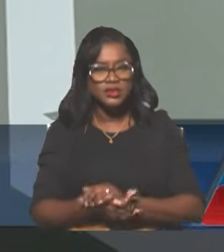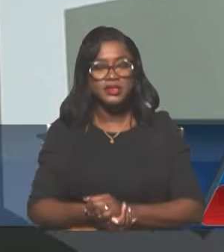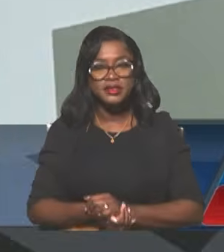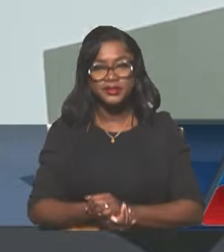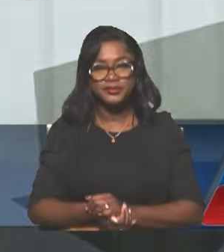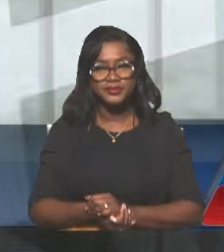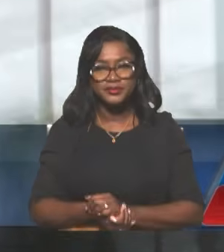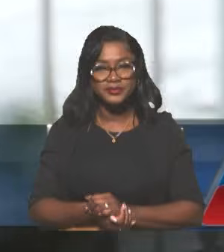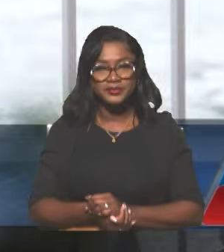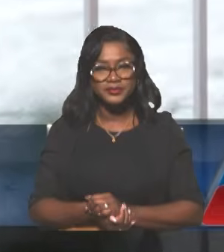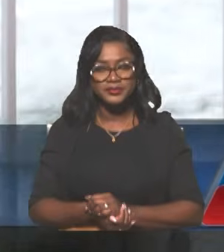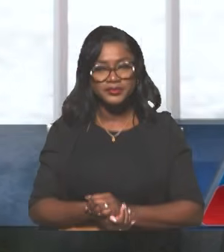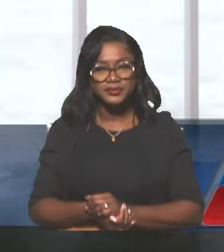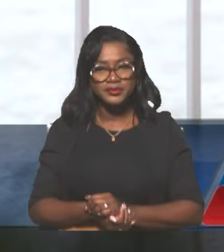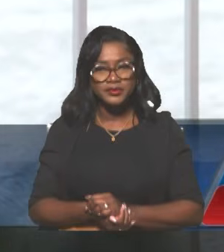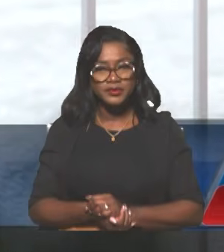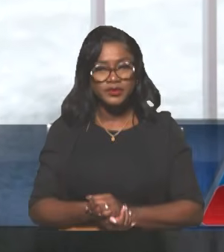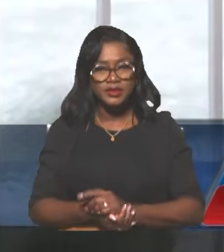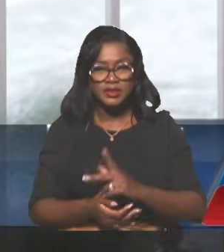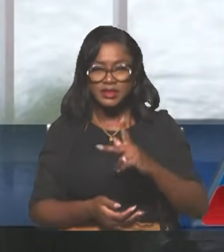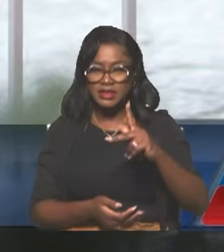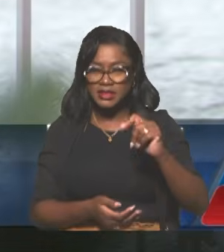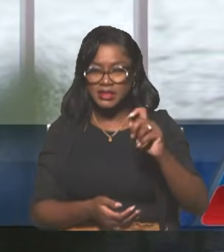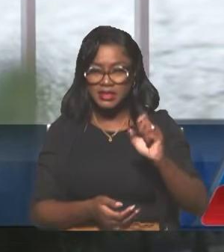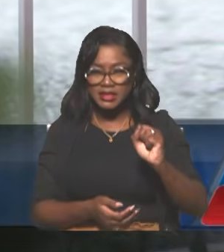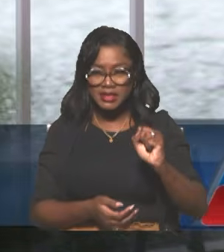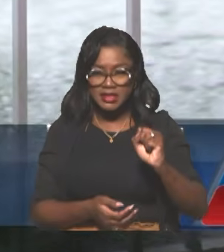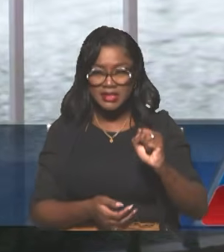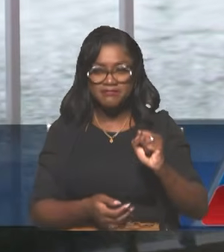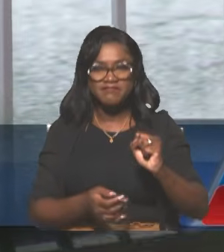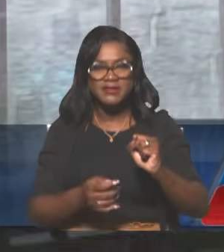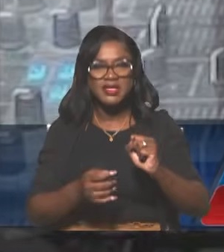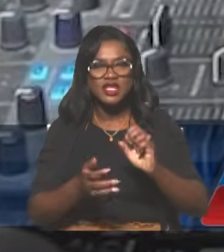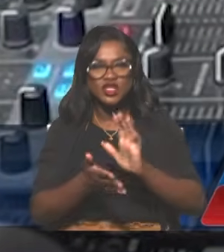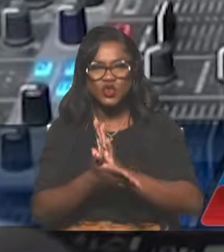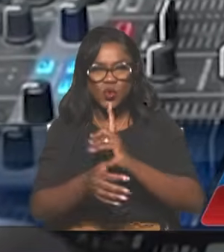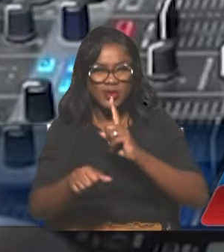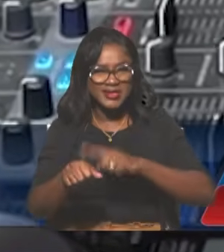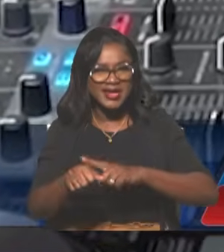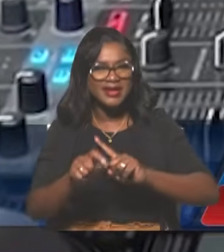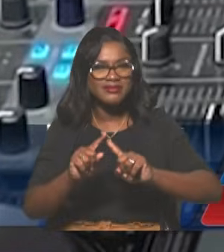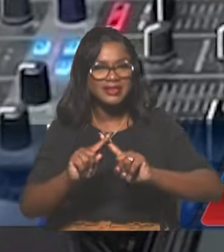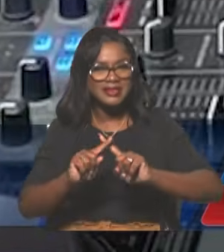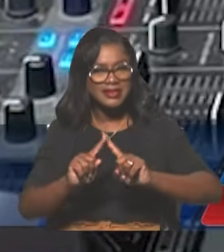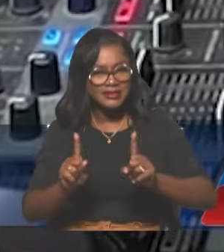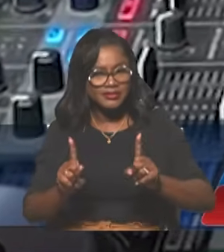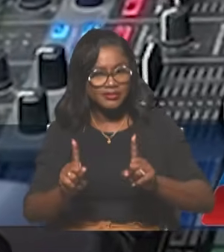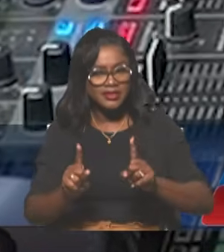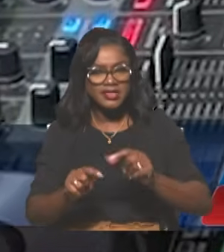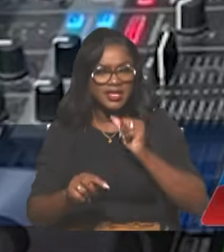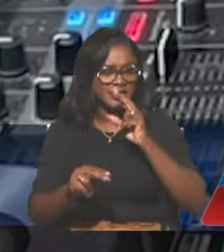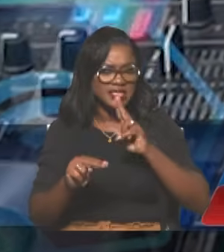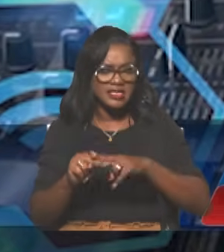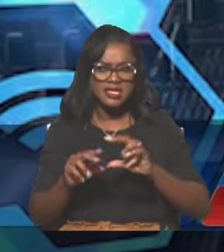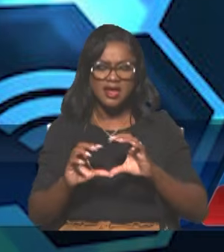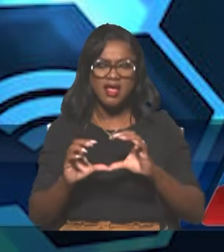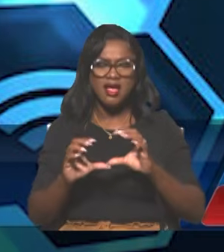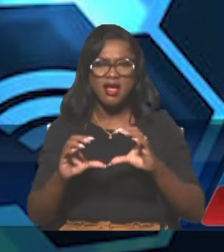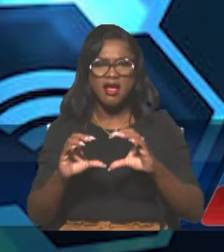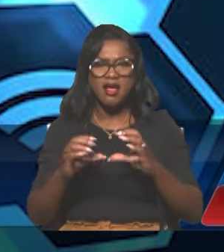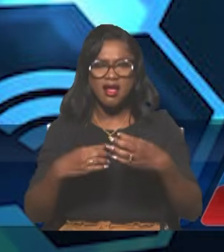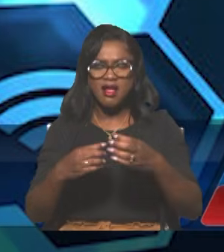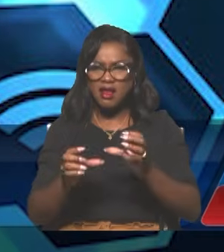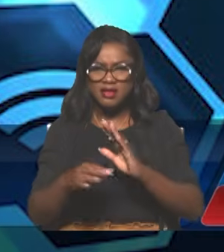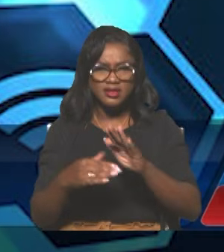in the transition because their schedules are different from traditional schools, as they're not just sitting in a classroom. We use